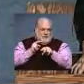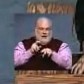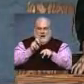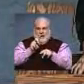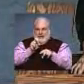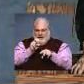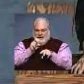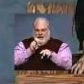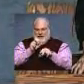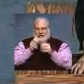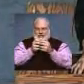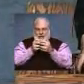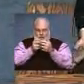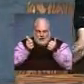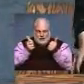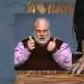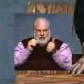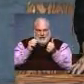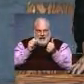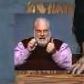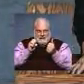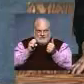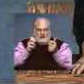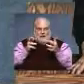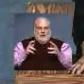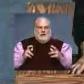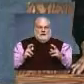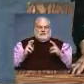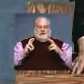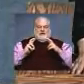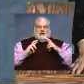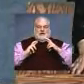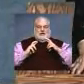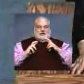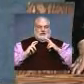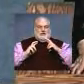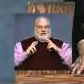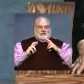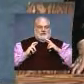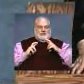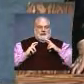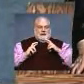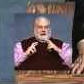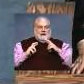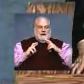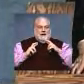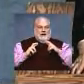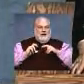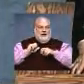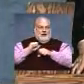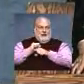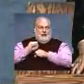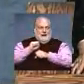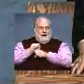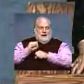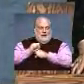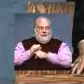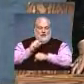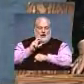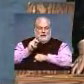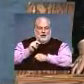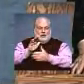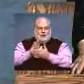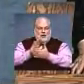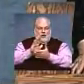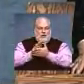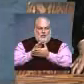case. And then after I retired from that field, I worked for the Arkansas School Boards